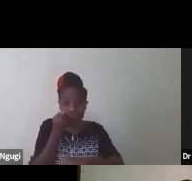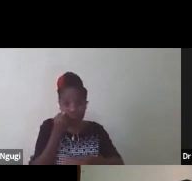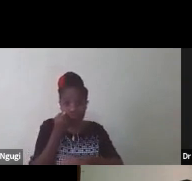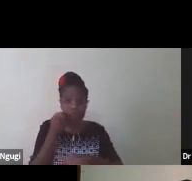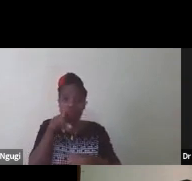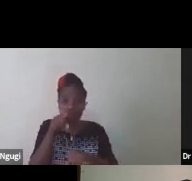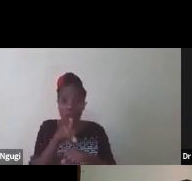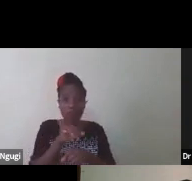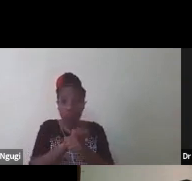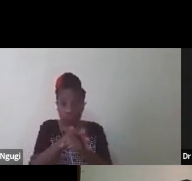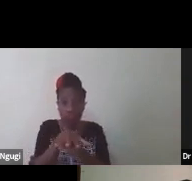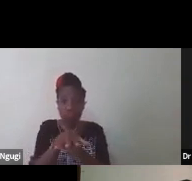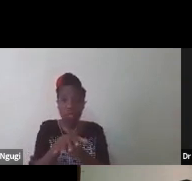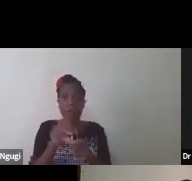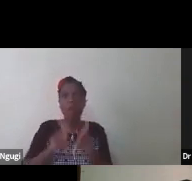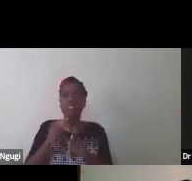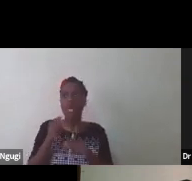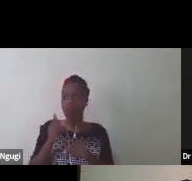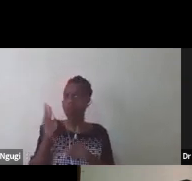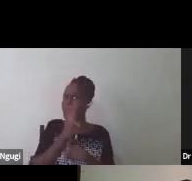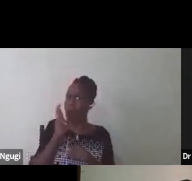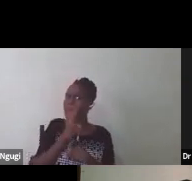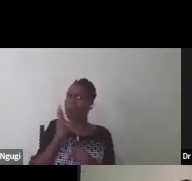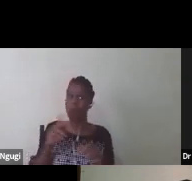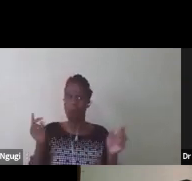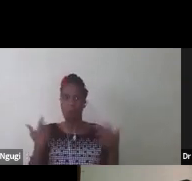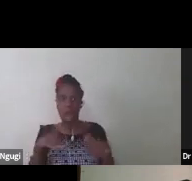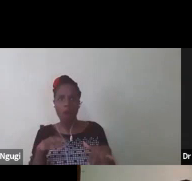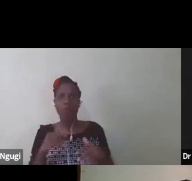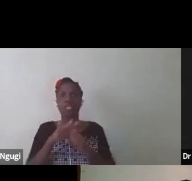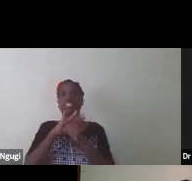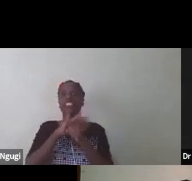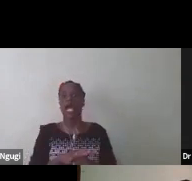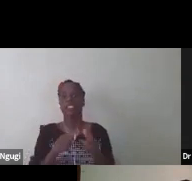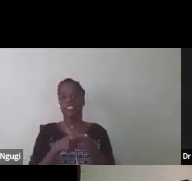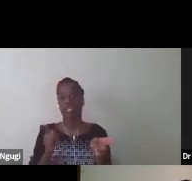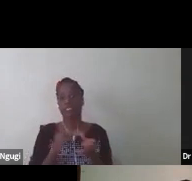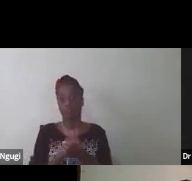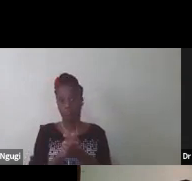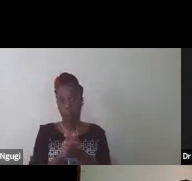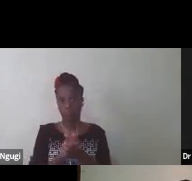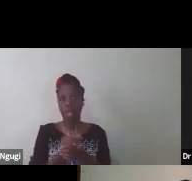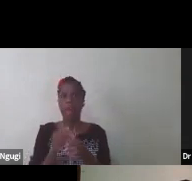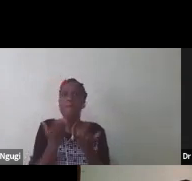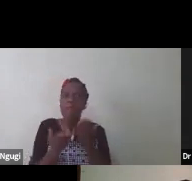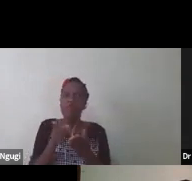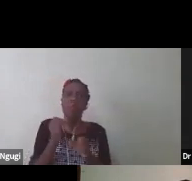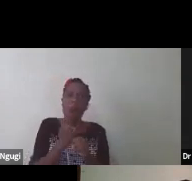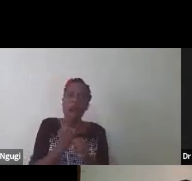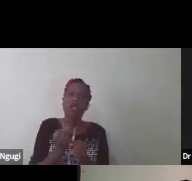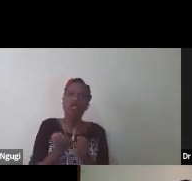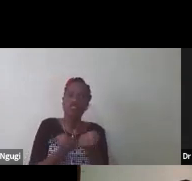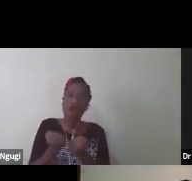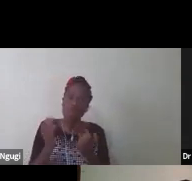a person who is at a high risk. Probably you're a healthcare worker, you're a truck driver. And so we have generated now,